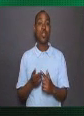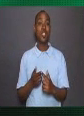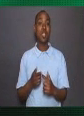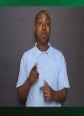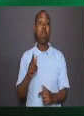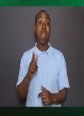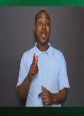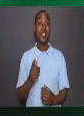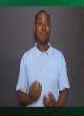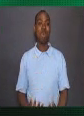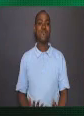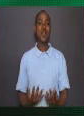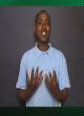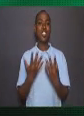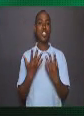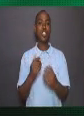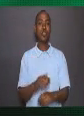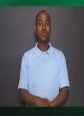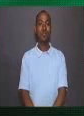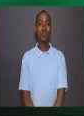lactic fermentation.